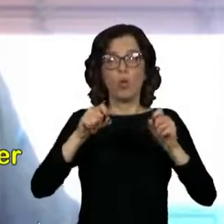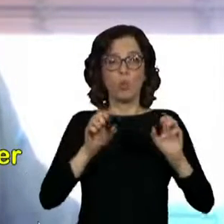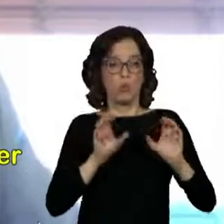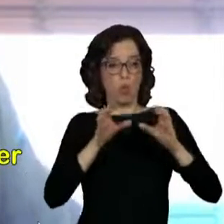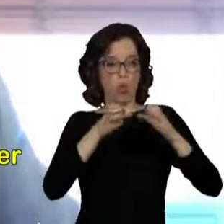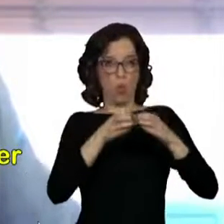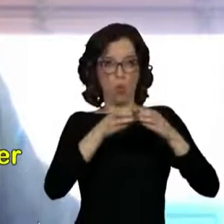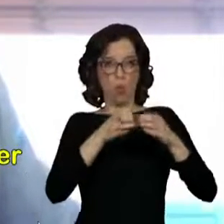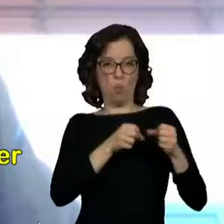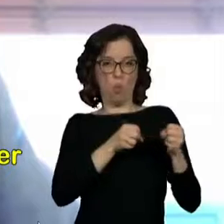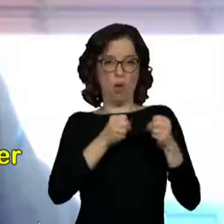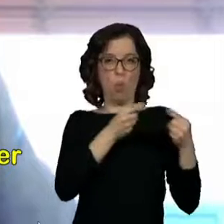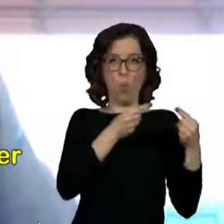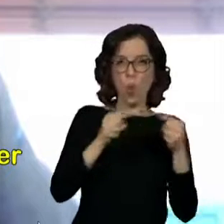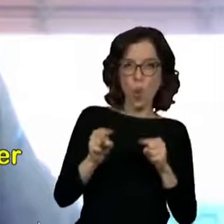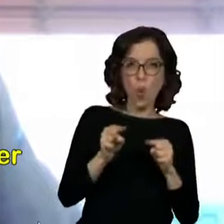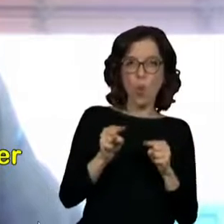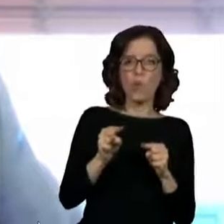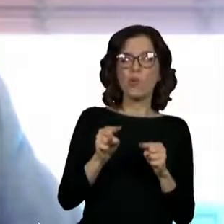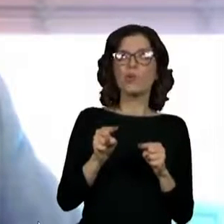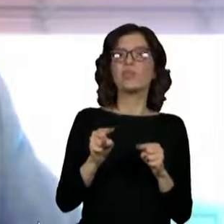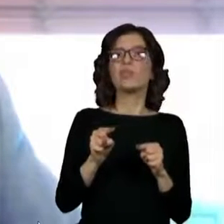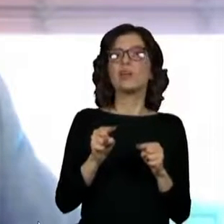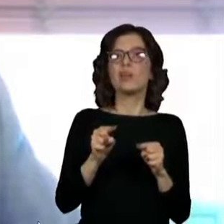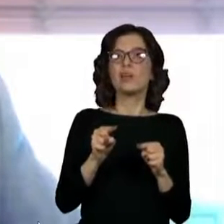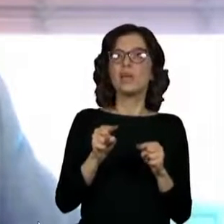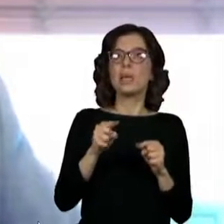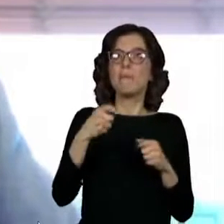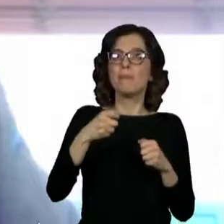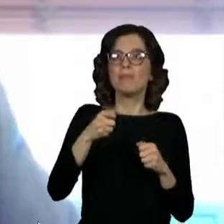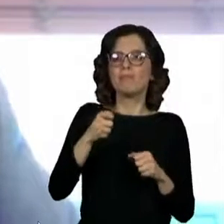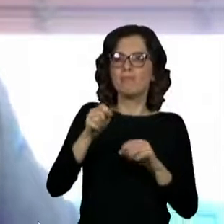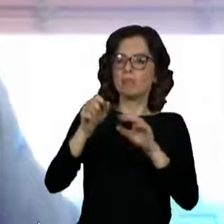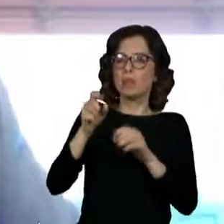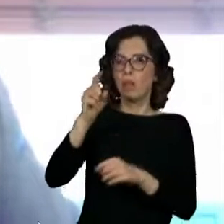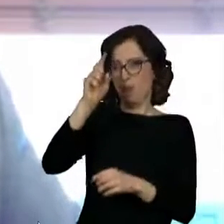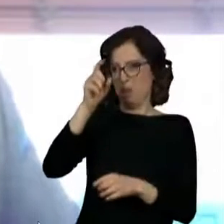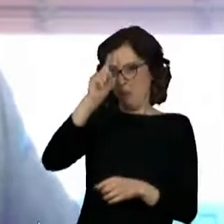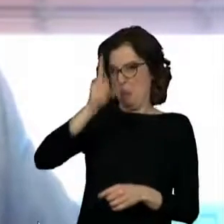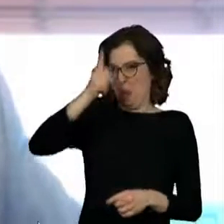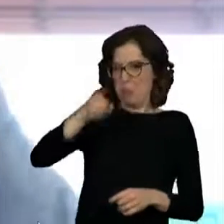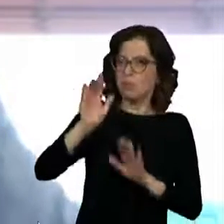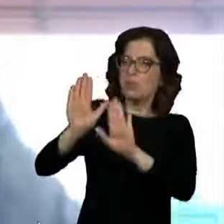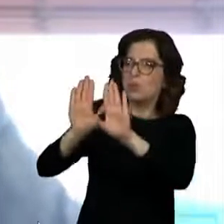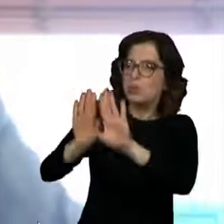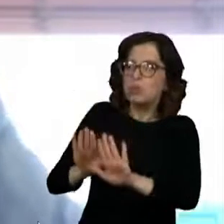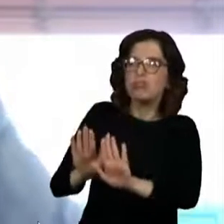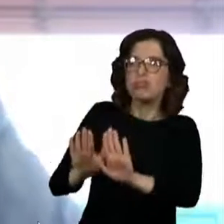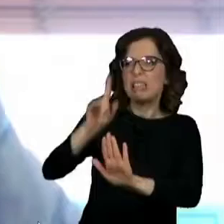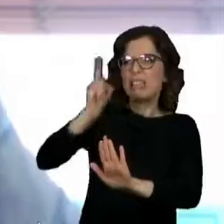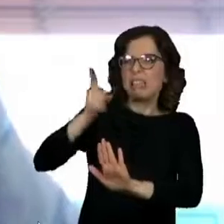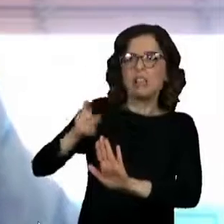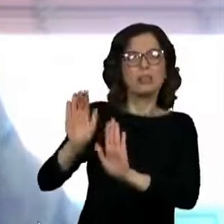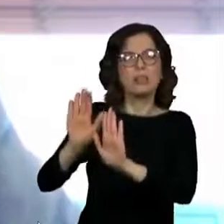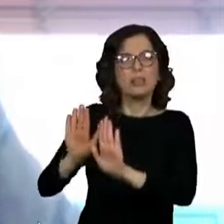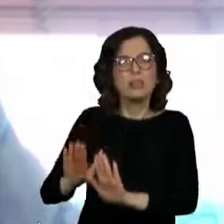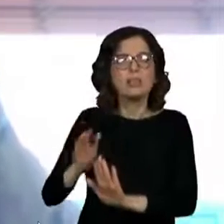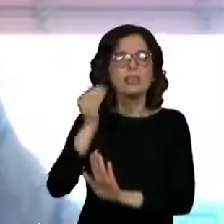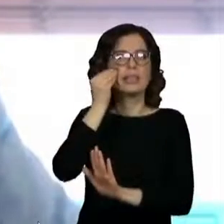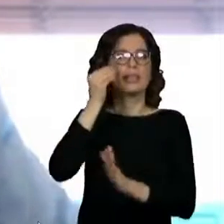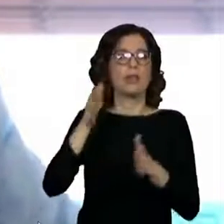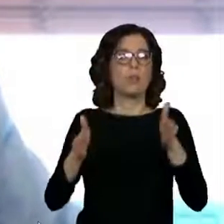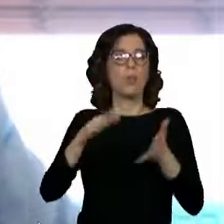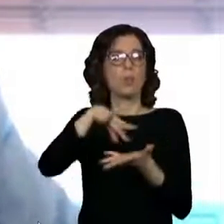takes power. It takes power in the opposition to stop an autocrat. In a